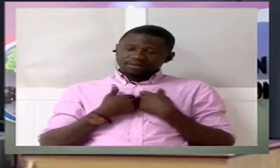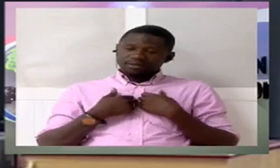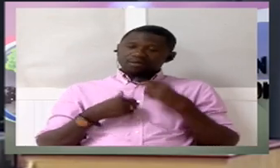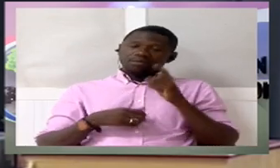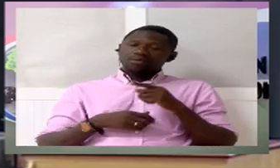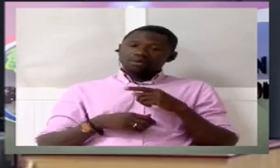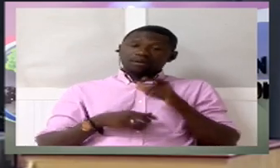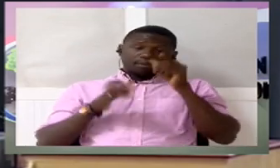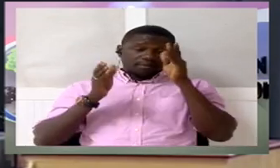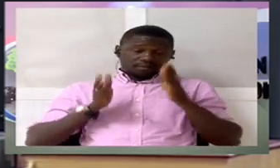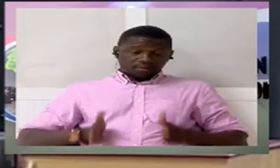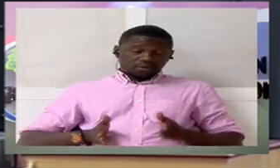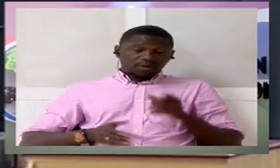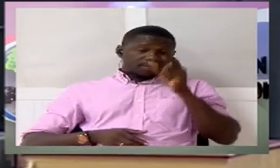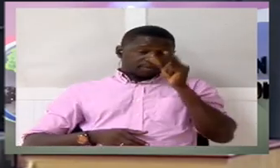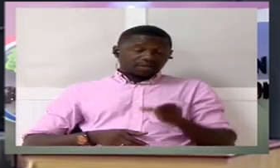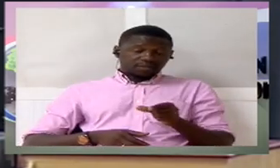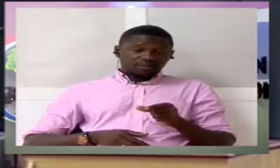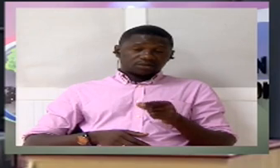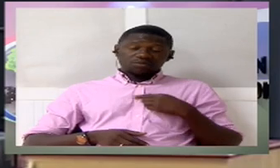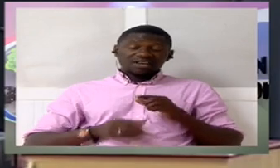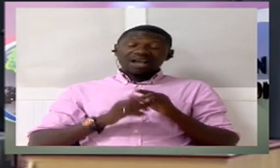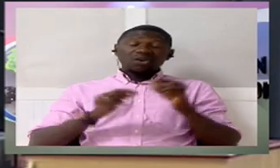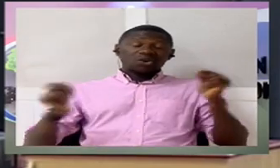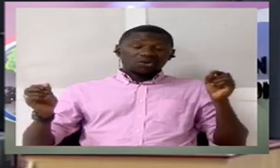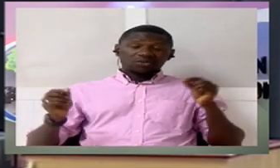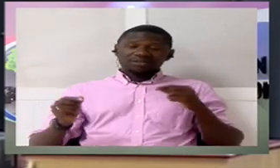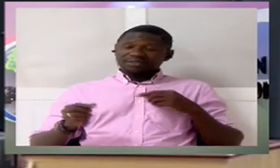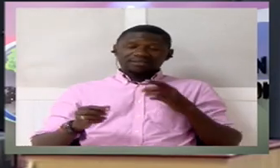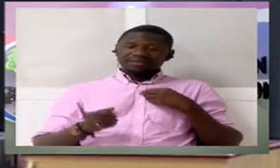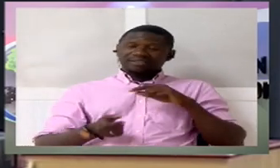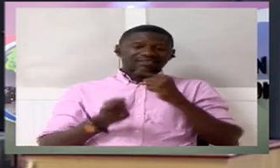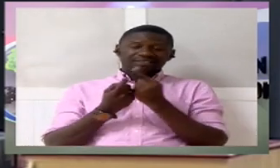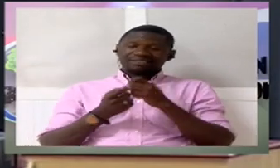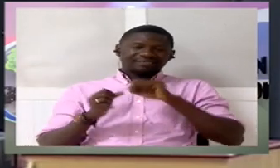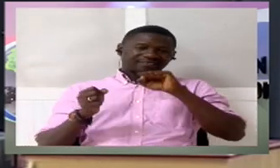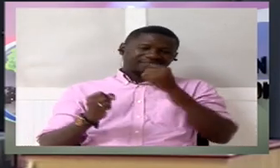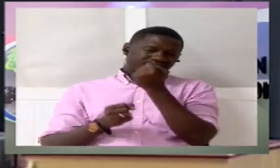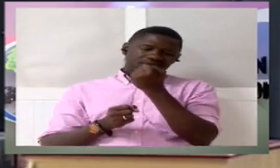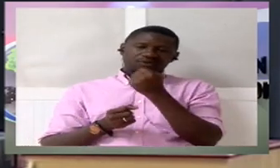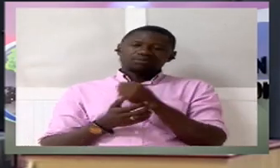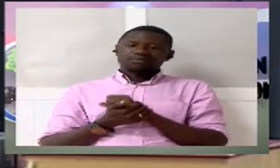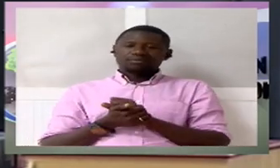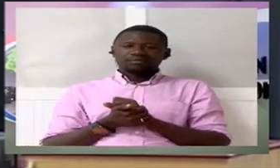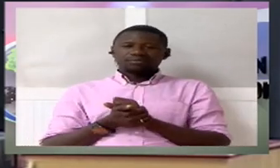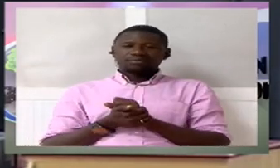tires. But as for human beings, no matter how long it takes, it gets to a time when they become tired. Things